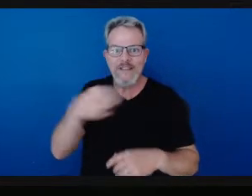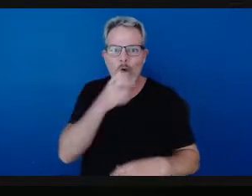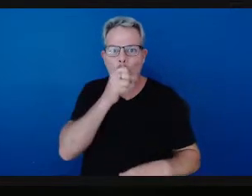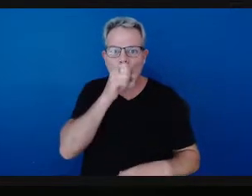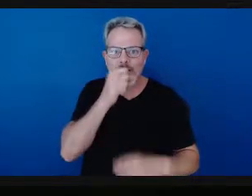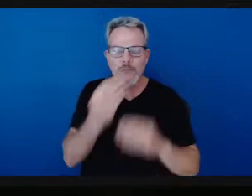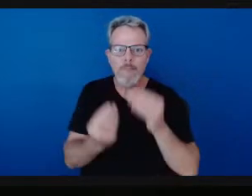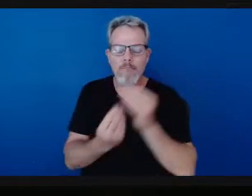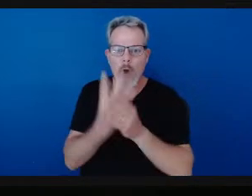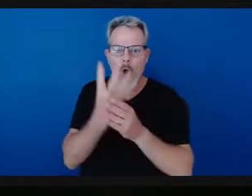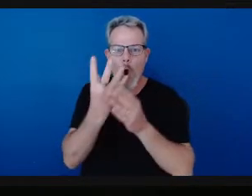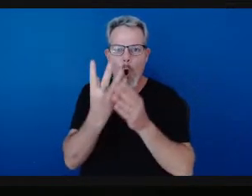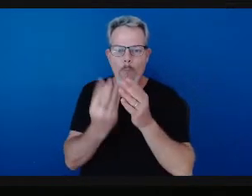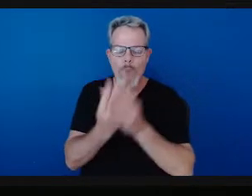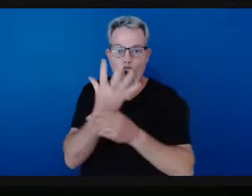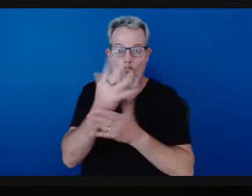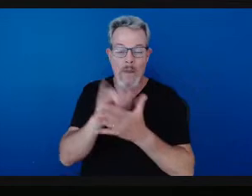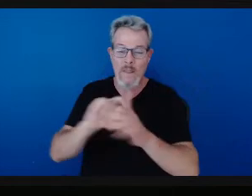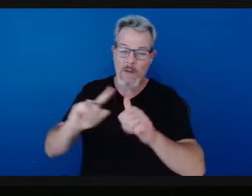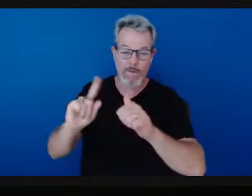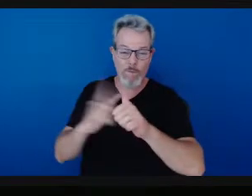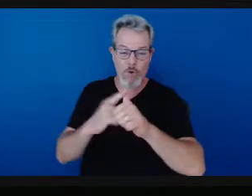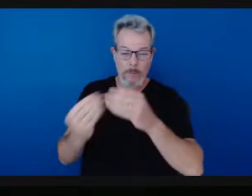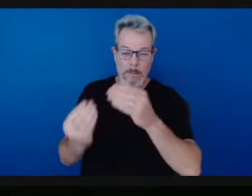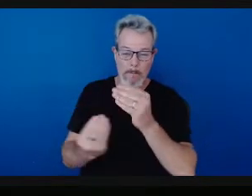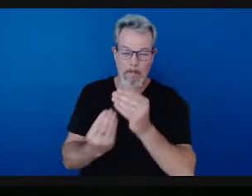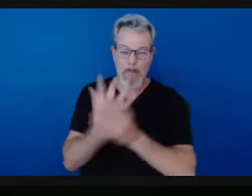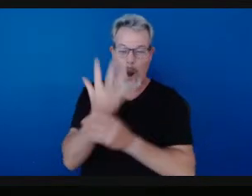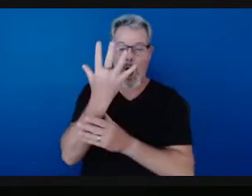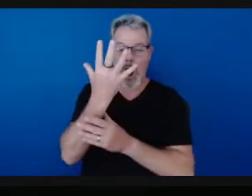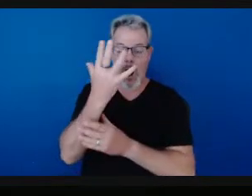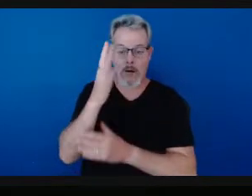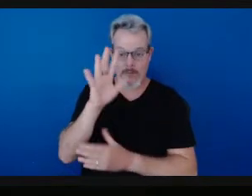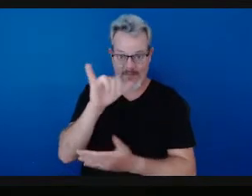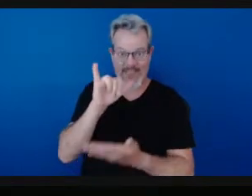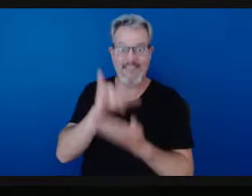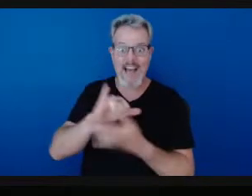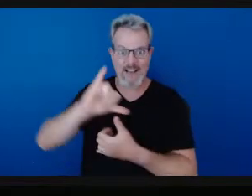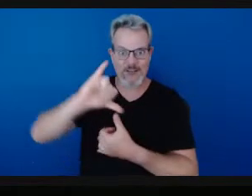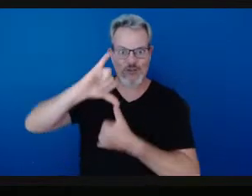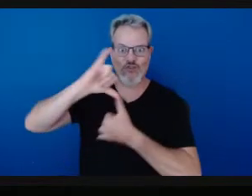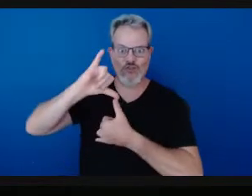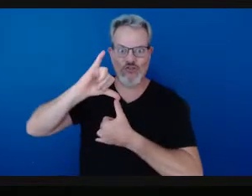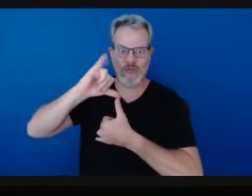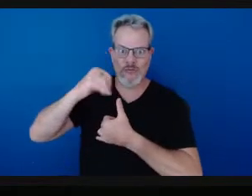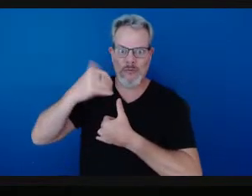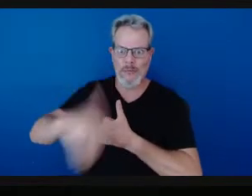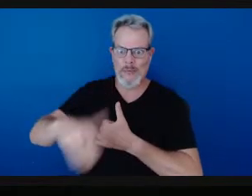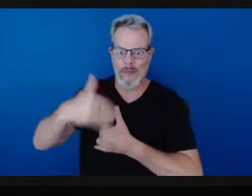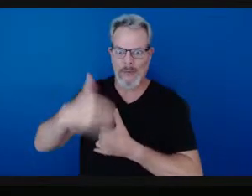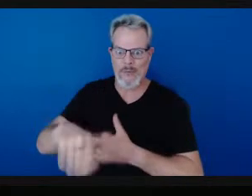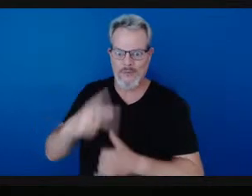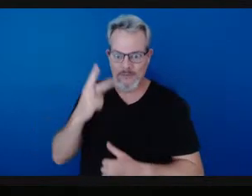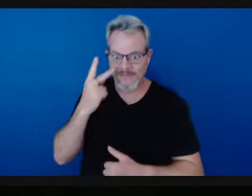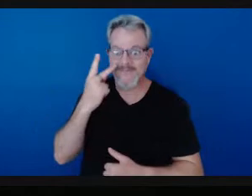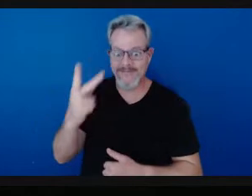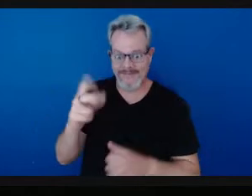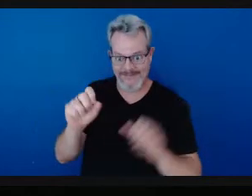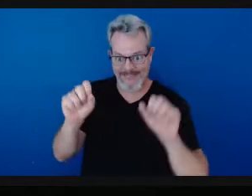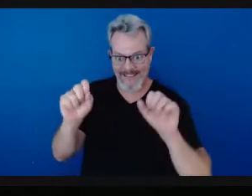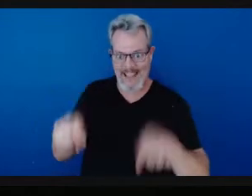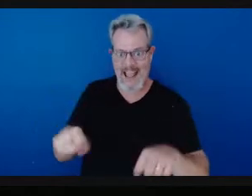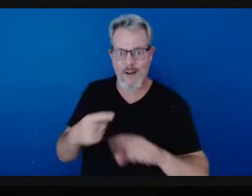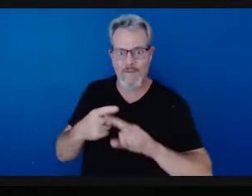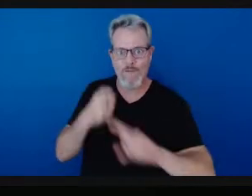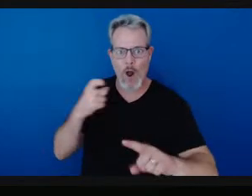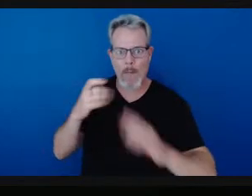it. So that initial burst of lava, when the fountains were the highest, this is how high they actually were. So you could see that, and over the course